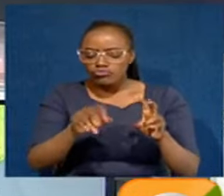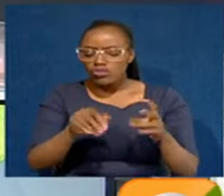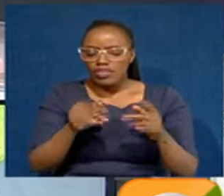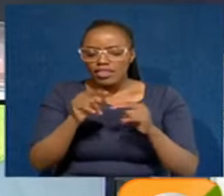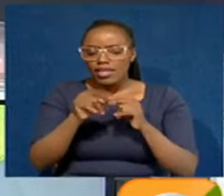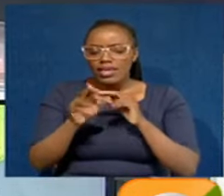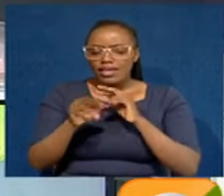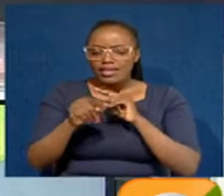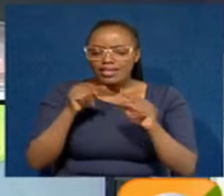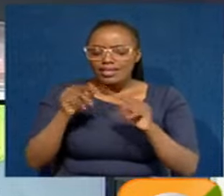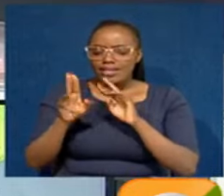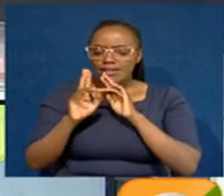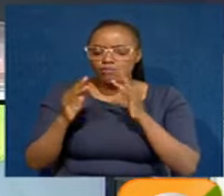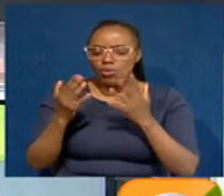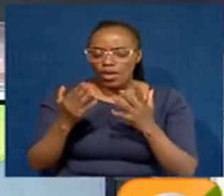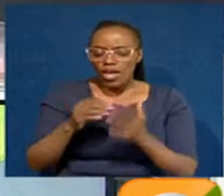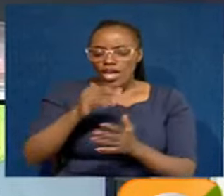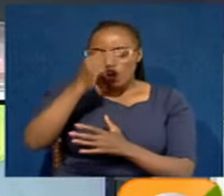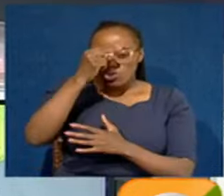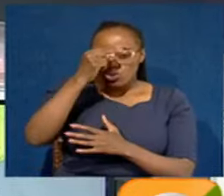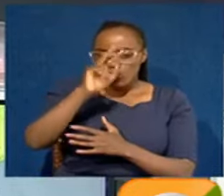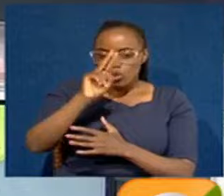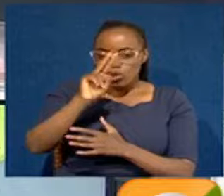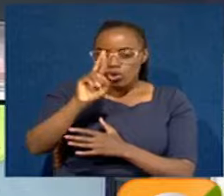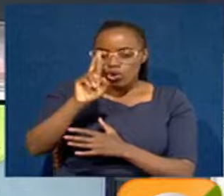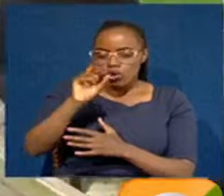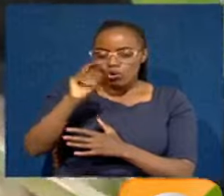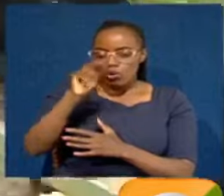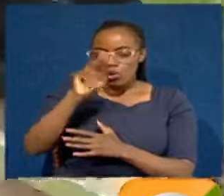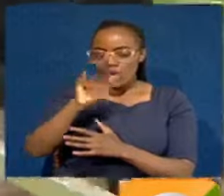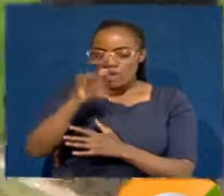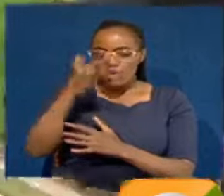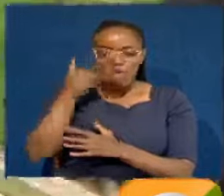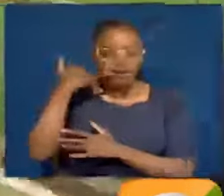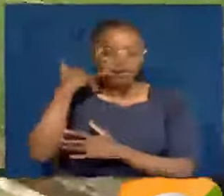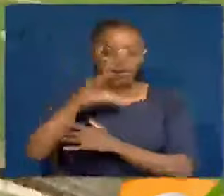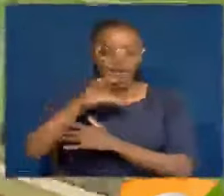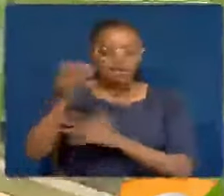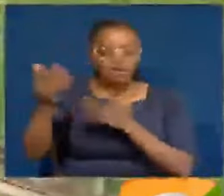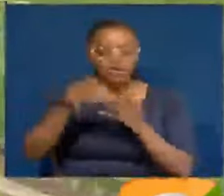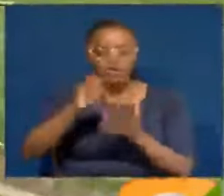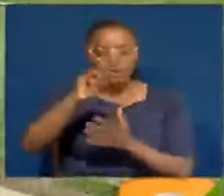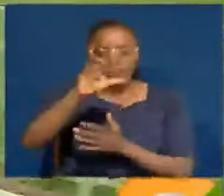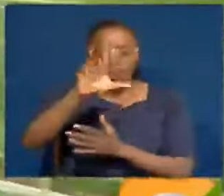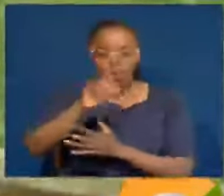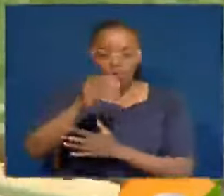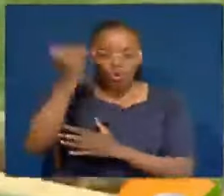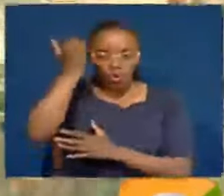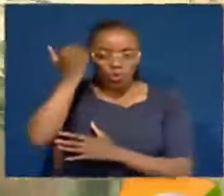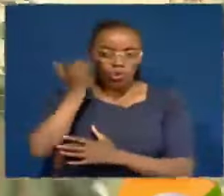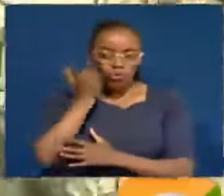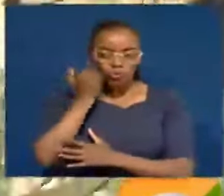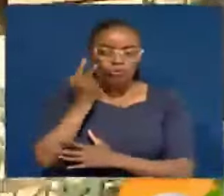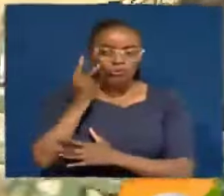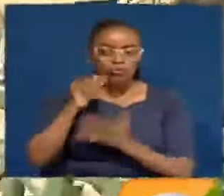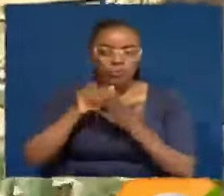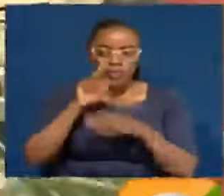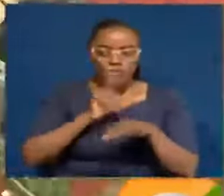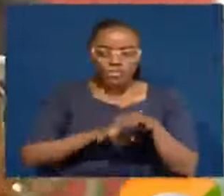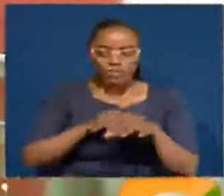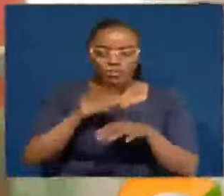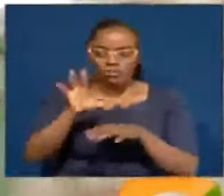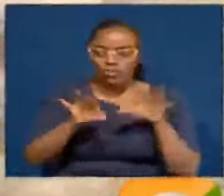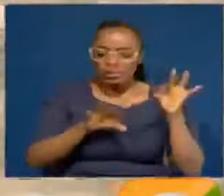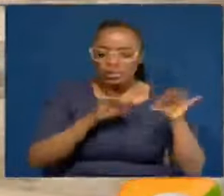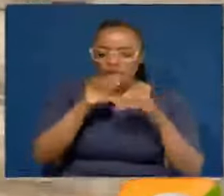reported at Olrongai Nakuru County. The suspect was presented at Molo Law Courts, where detectives sought more time to piece together